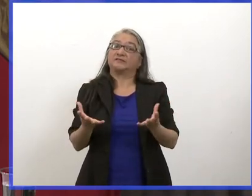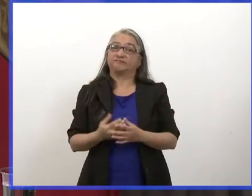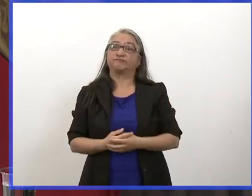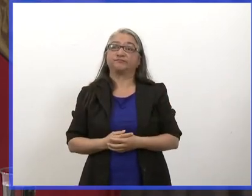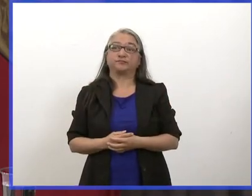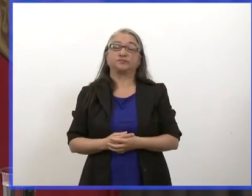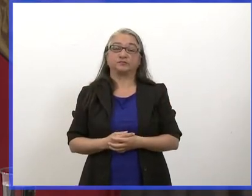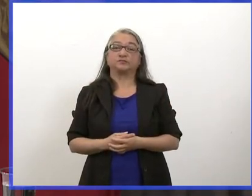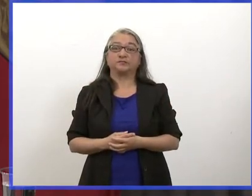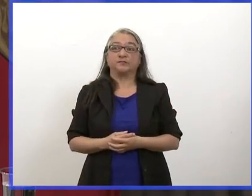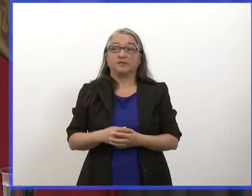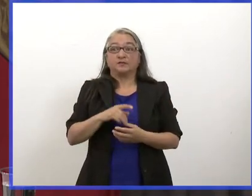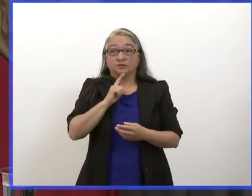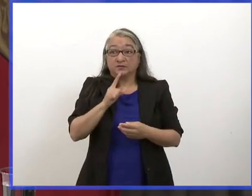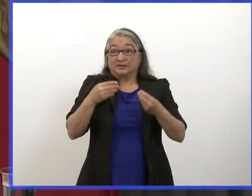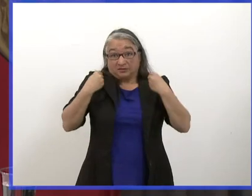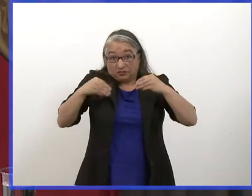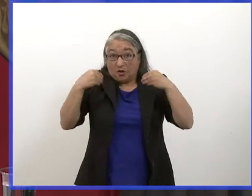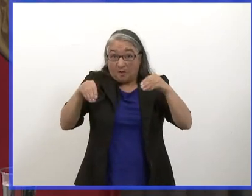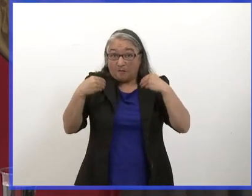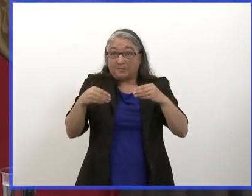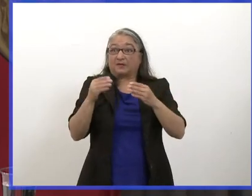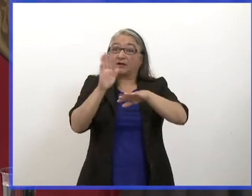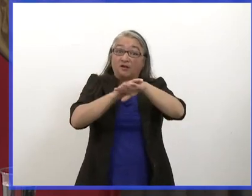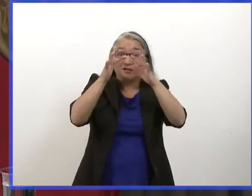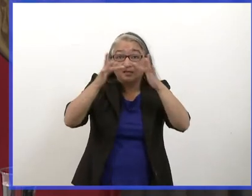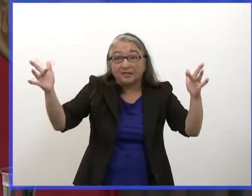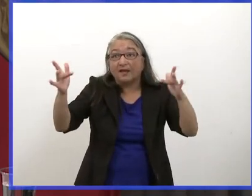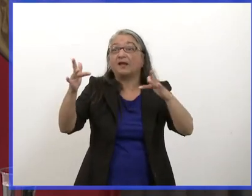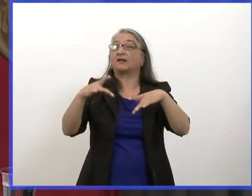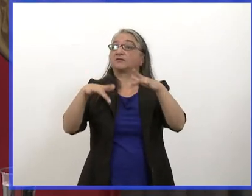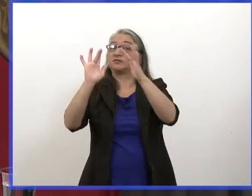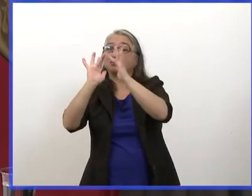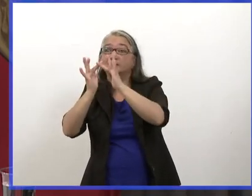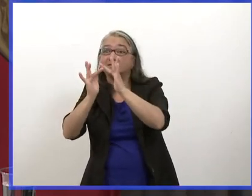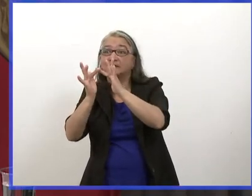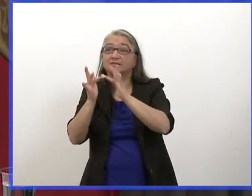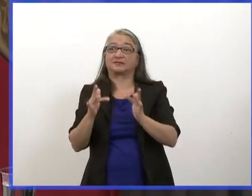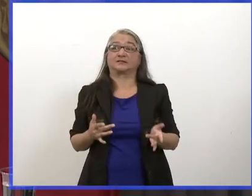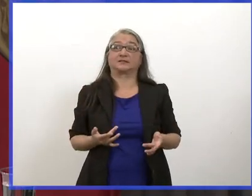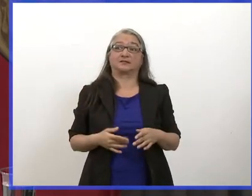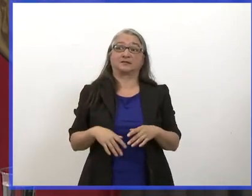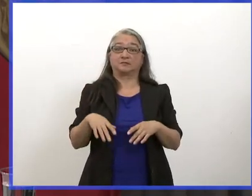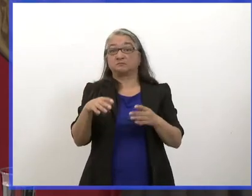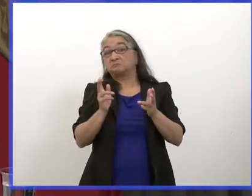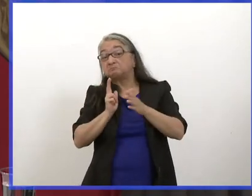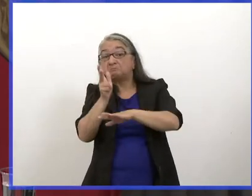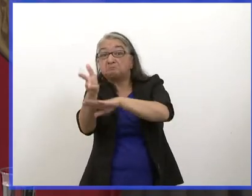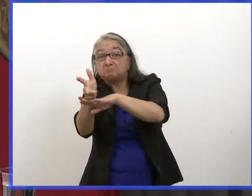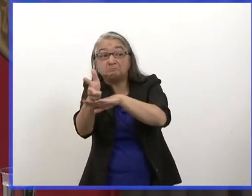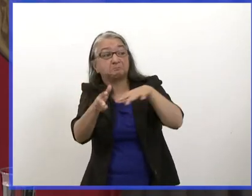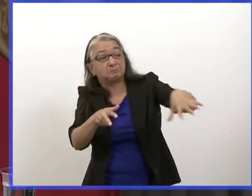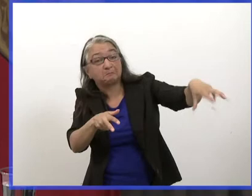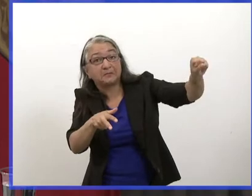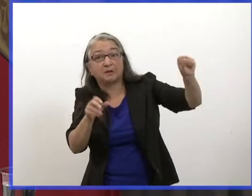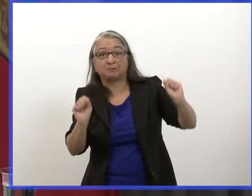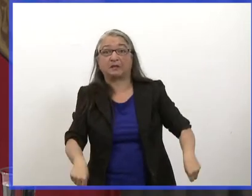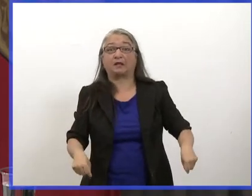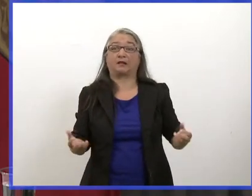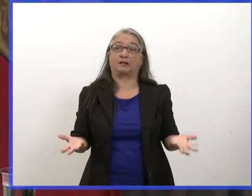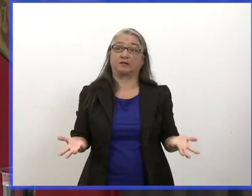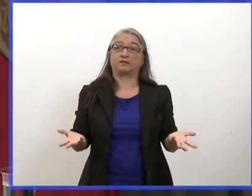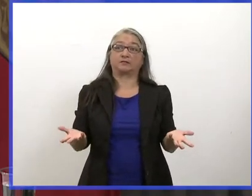Shop online or curbside as much as possible. In-person shopping is limited to one member